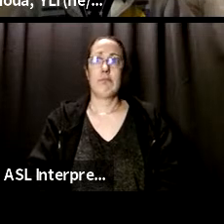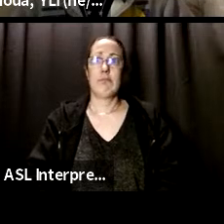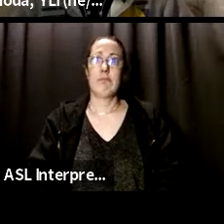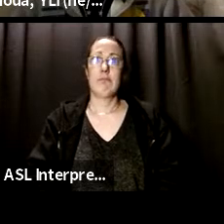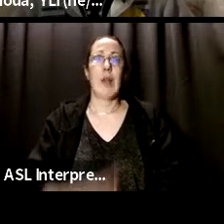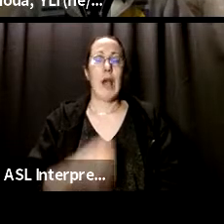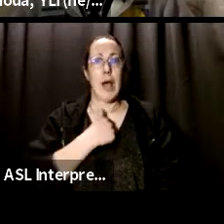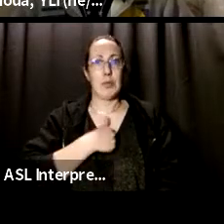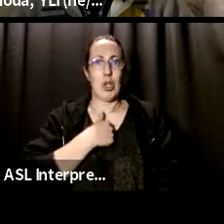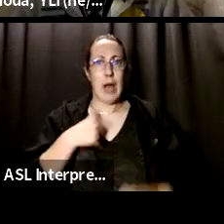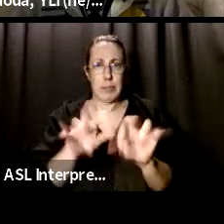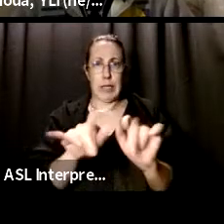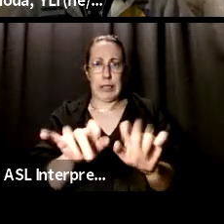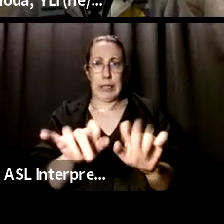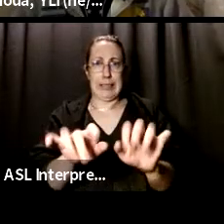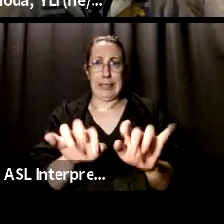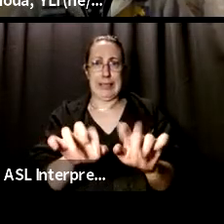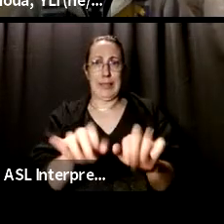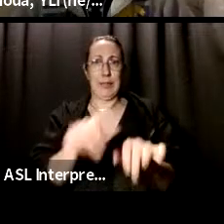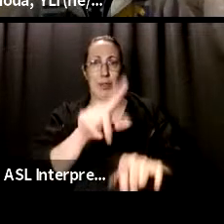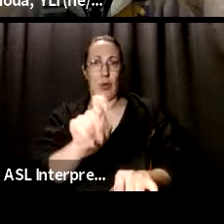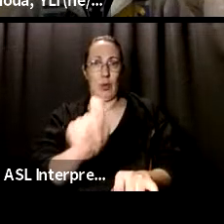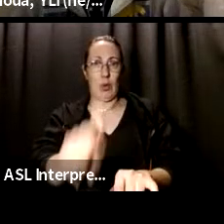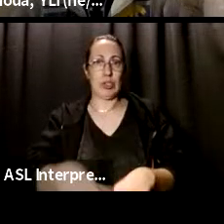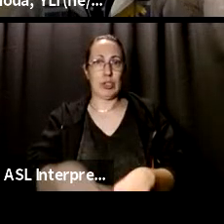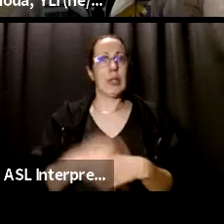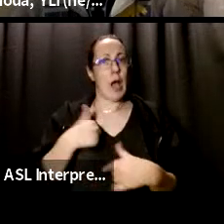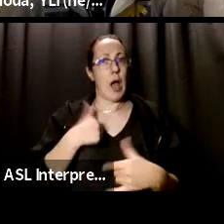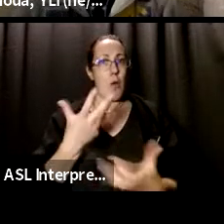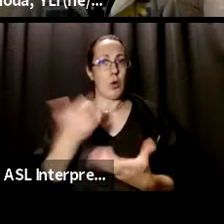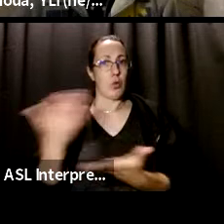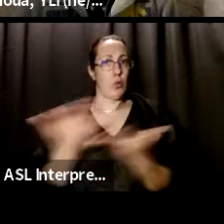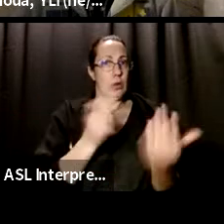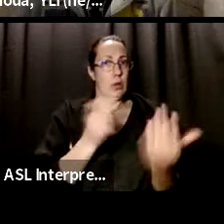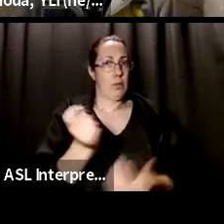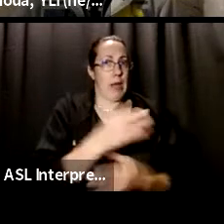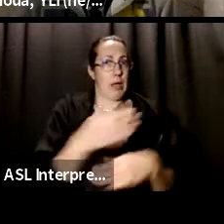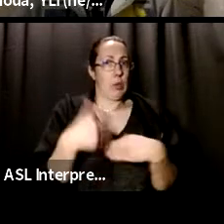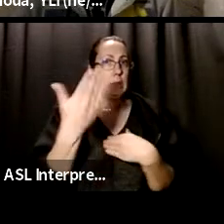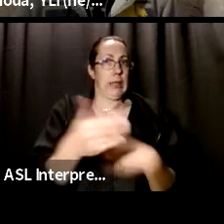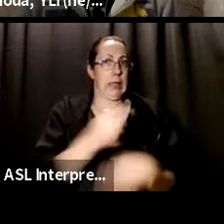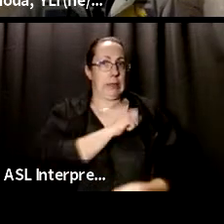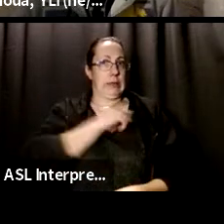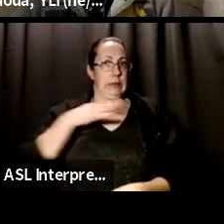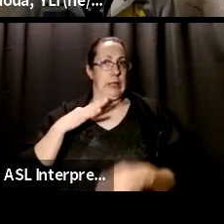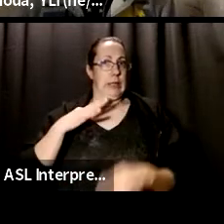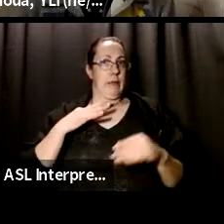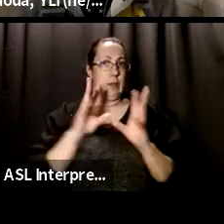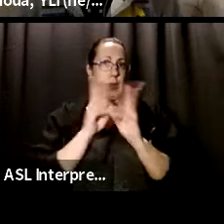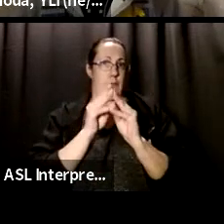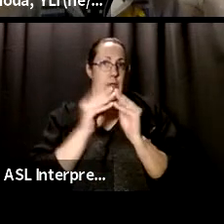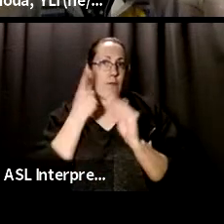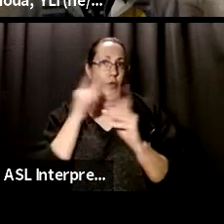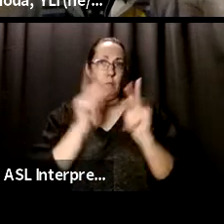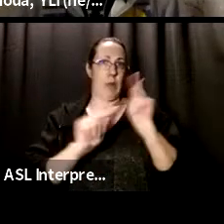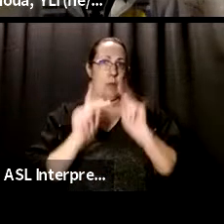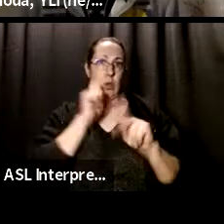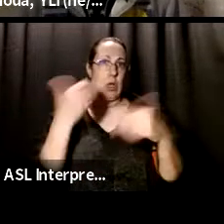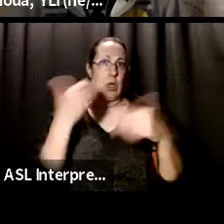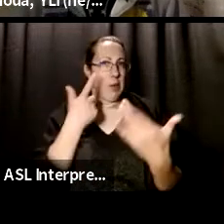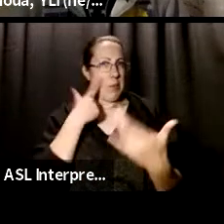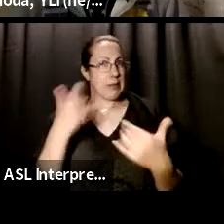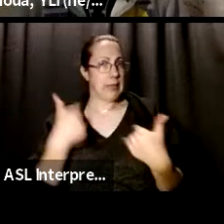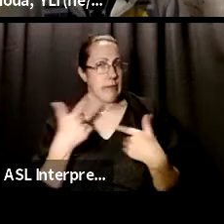Sorry, I'm just typing out the questions so that I can also bring these back to our next staff meeting for those of us who aren't here, because I work with like a pretty big